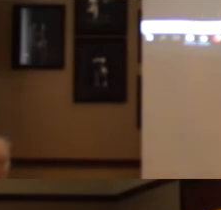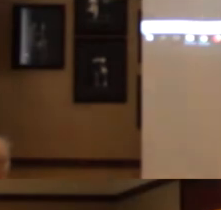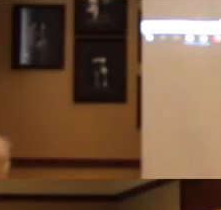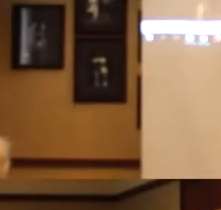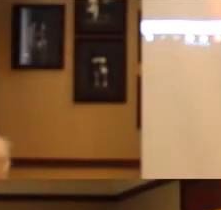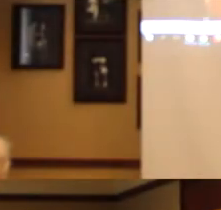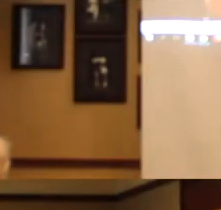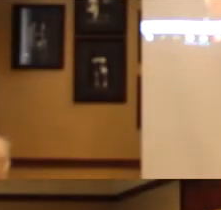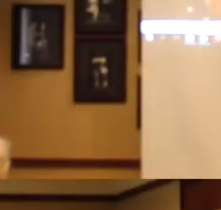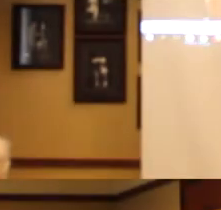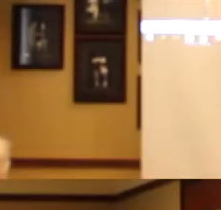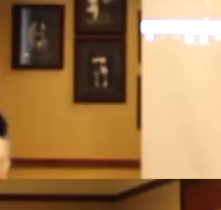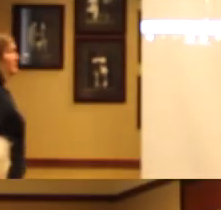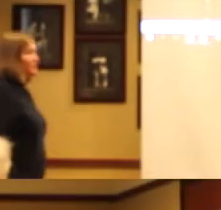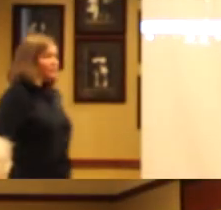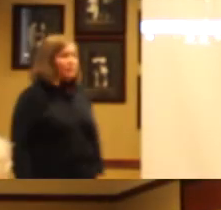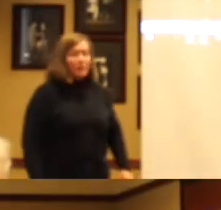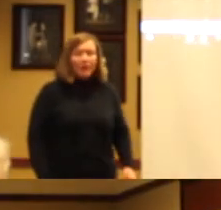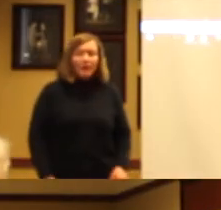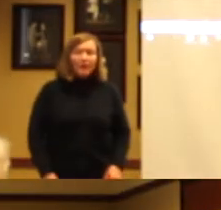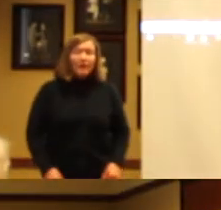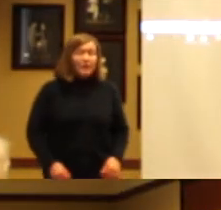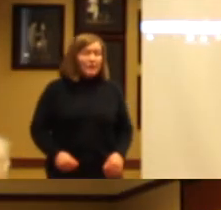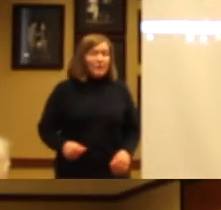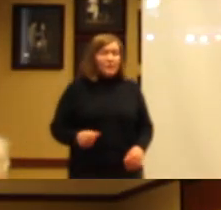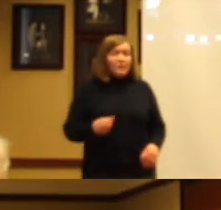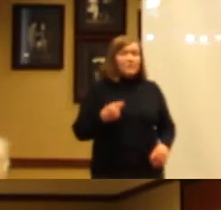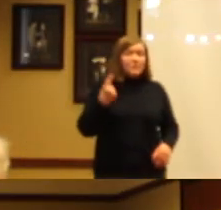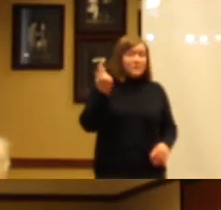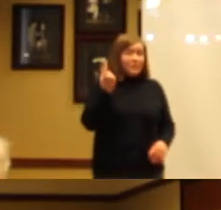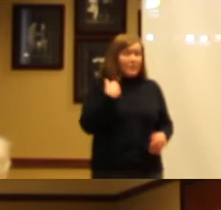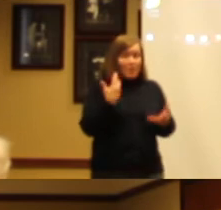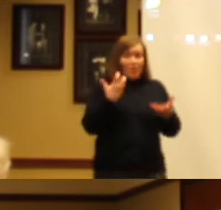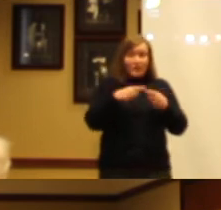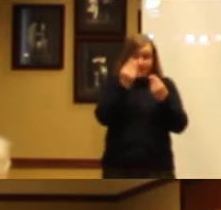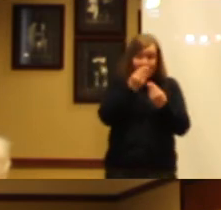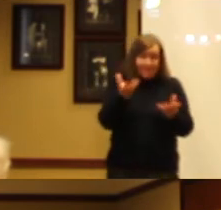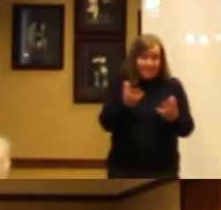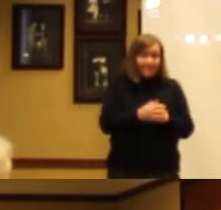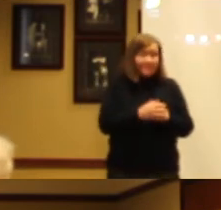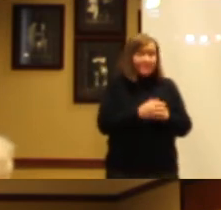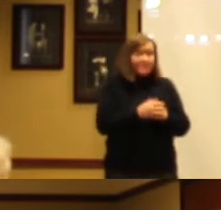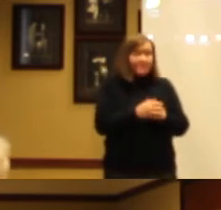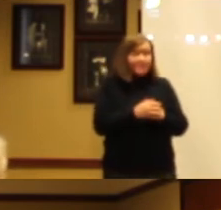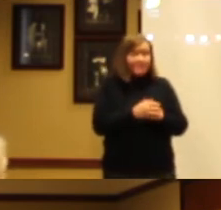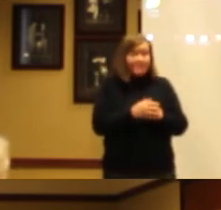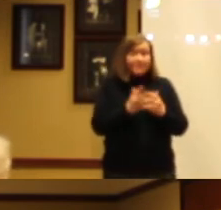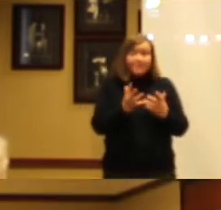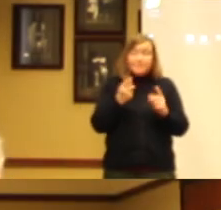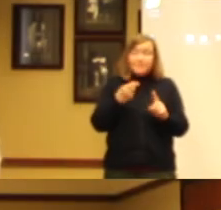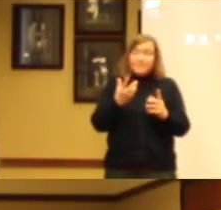Well, something that I would like to share with you is the fact that as much as